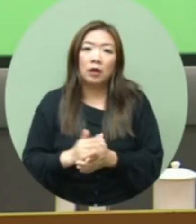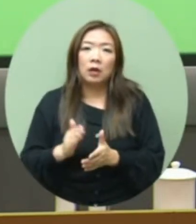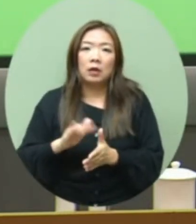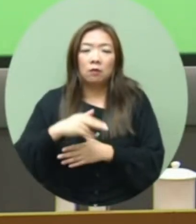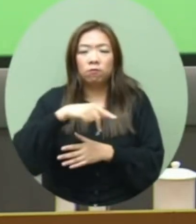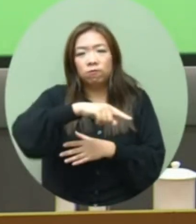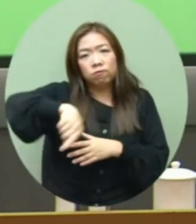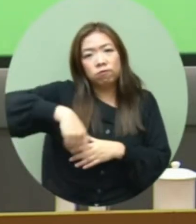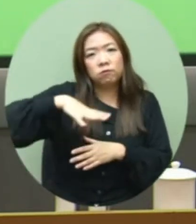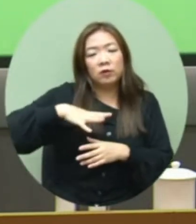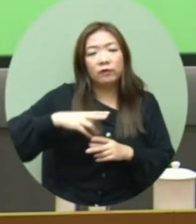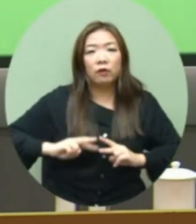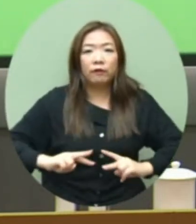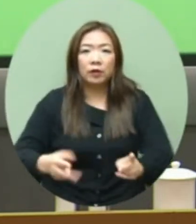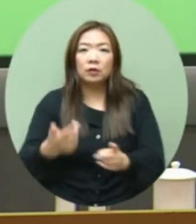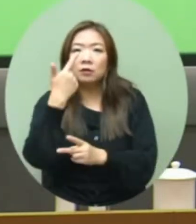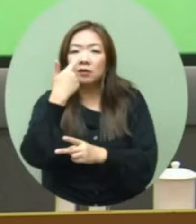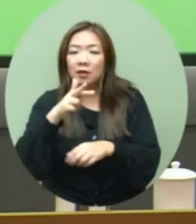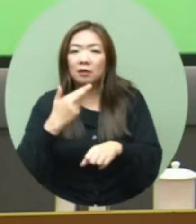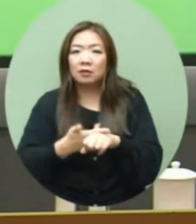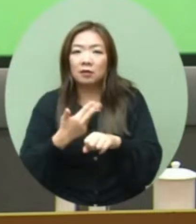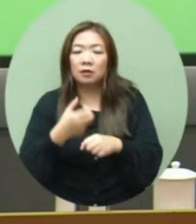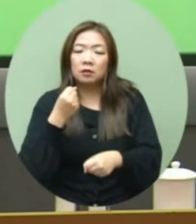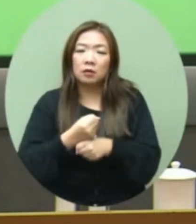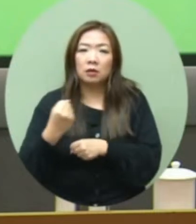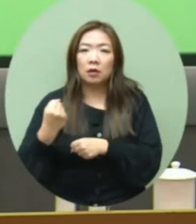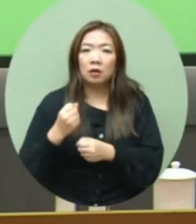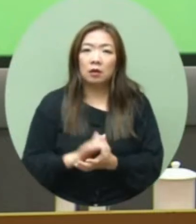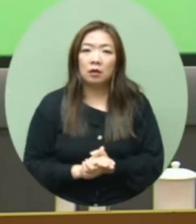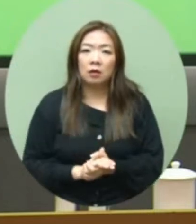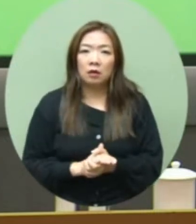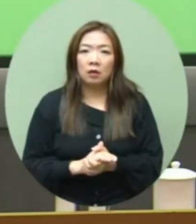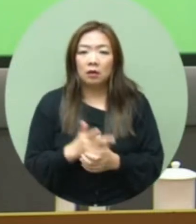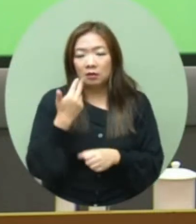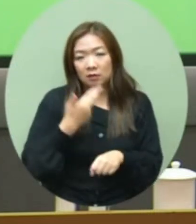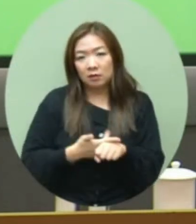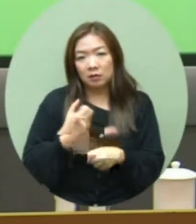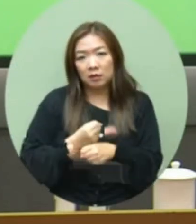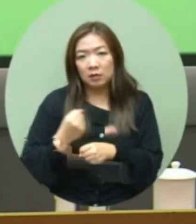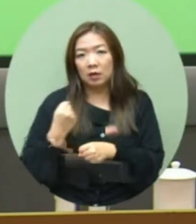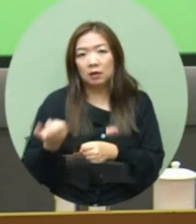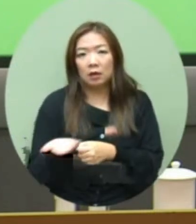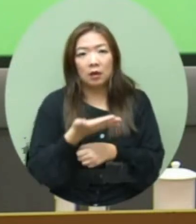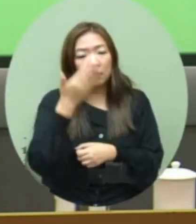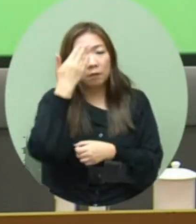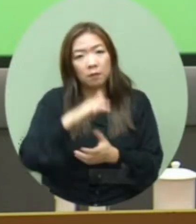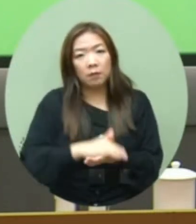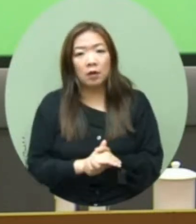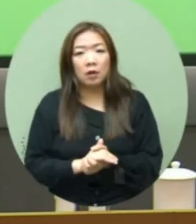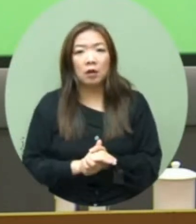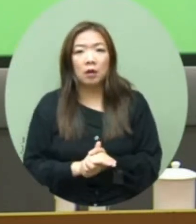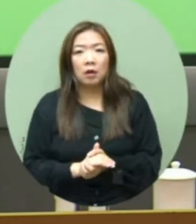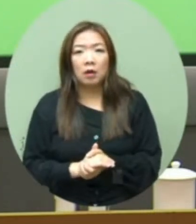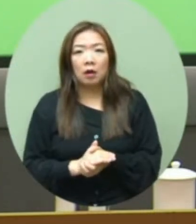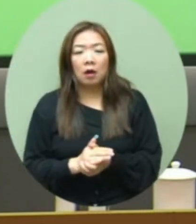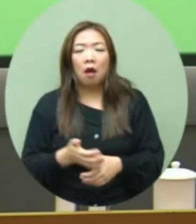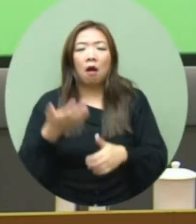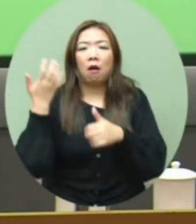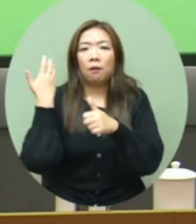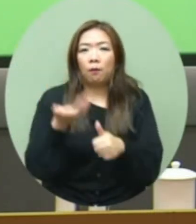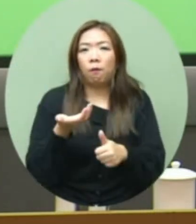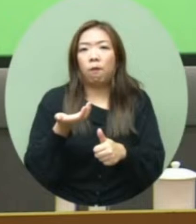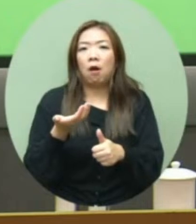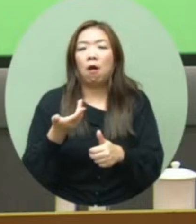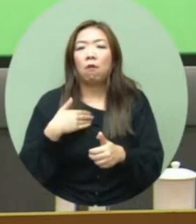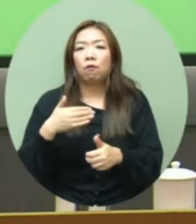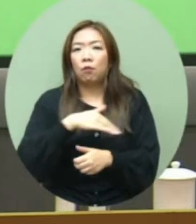green shipping center. Now, the other factor is we want to develop new quality productive forces in line with local